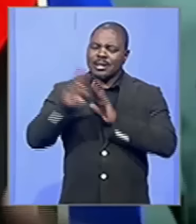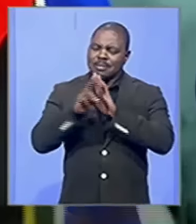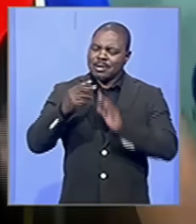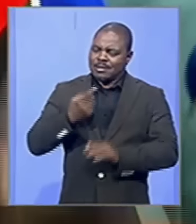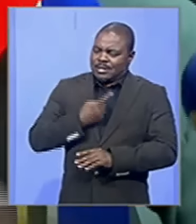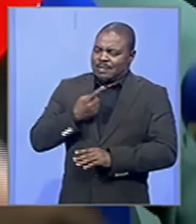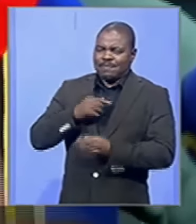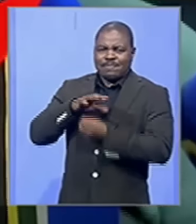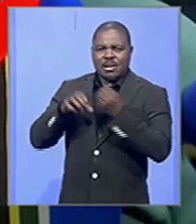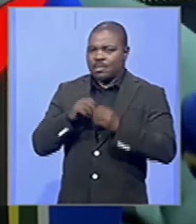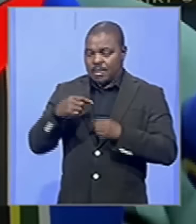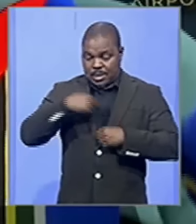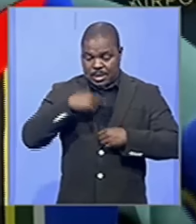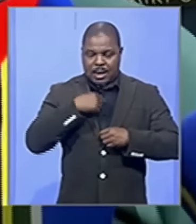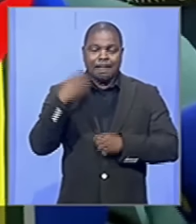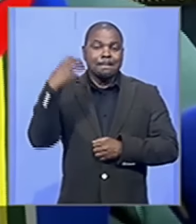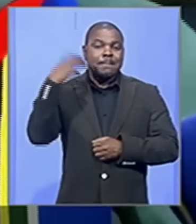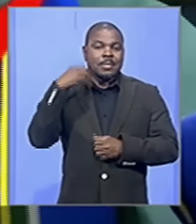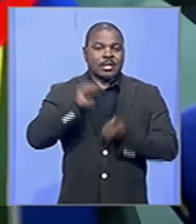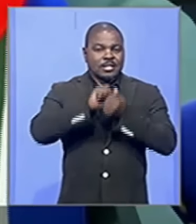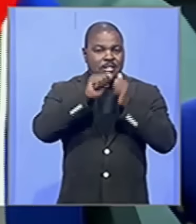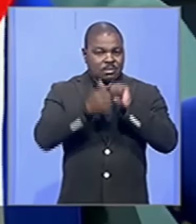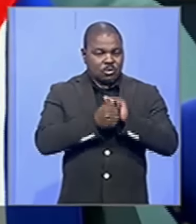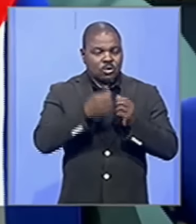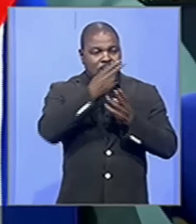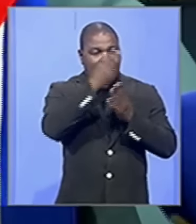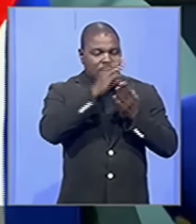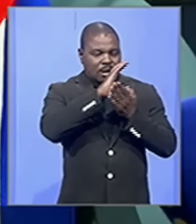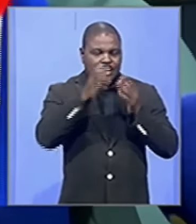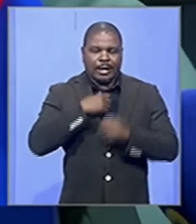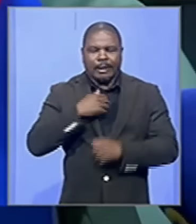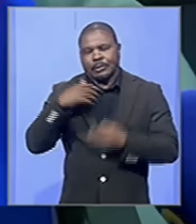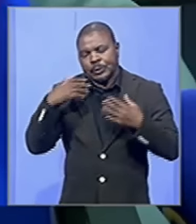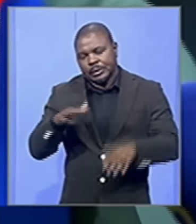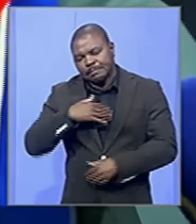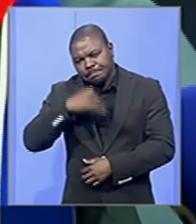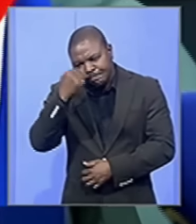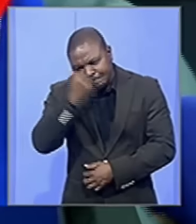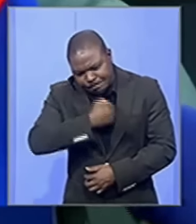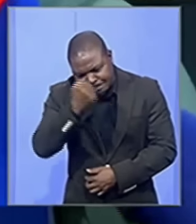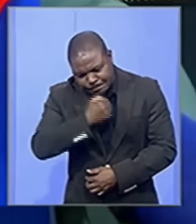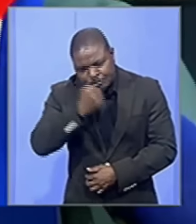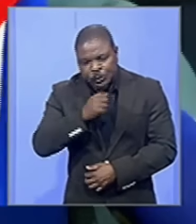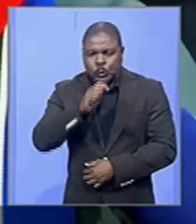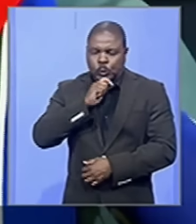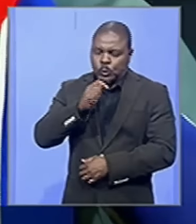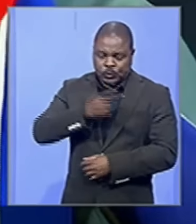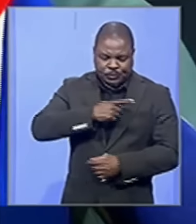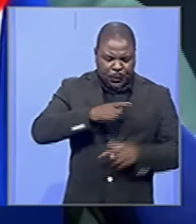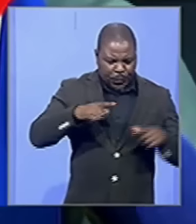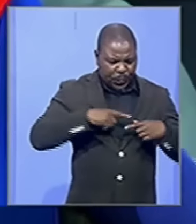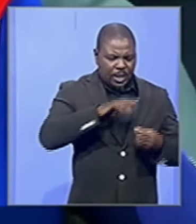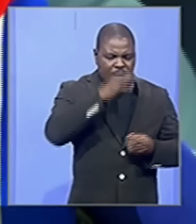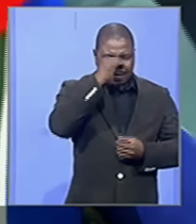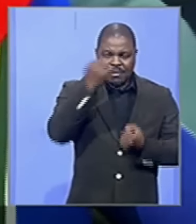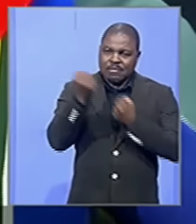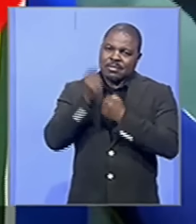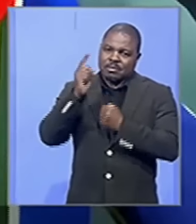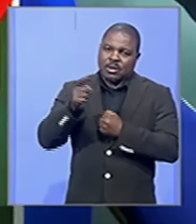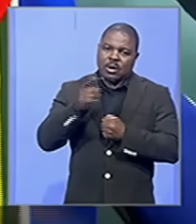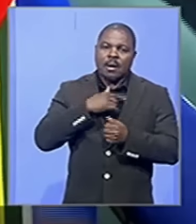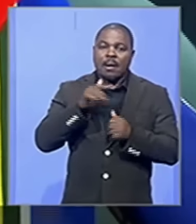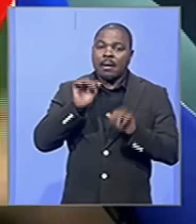that, as the Minister of Sport, Arts and Culture, I'm profusely apologizing. There's no excuse. The best excuse is better